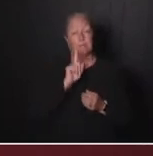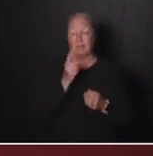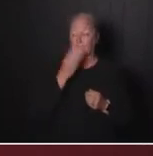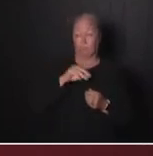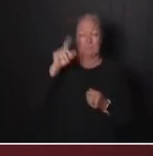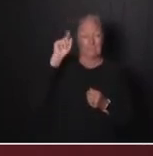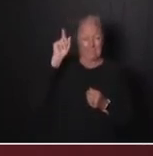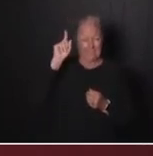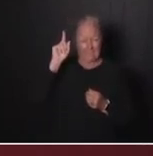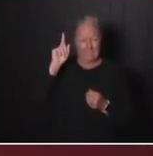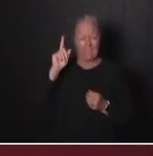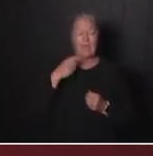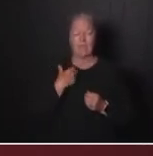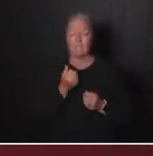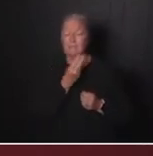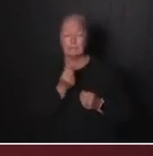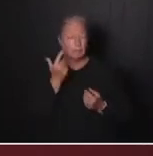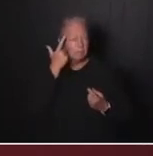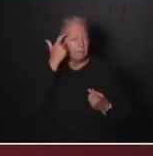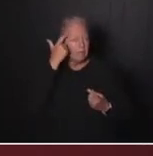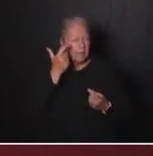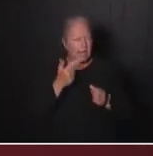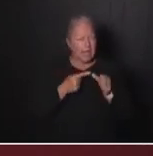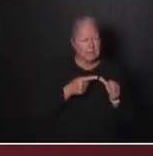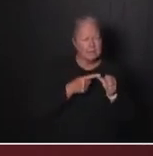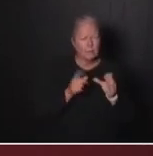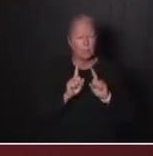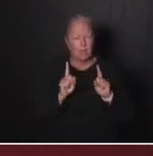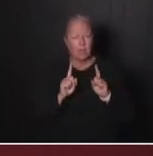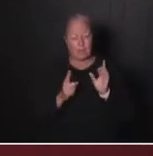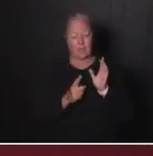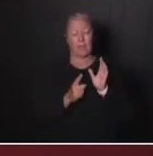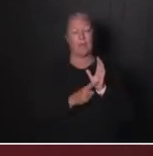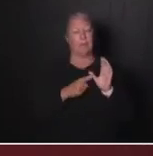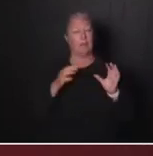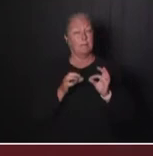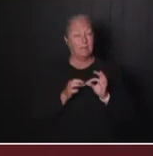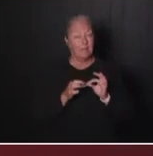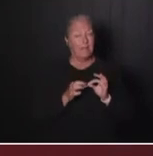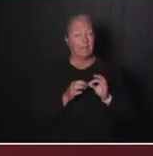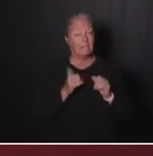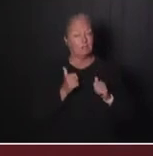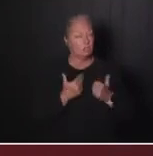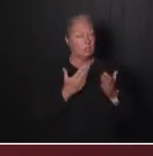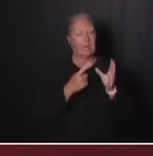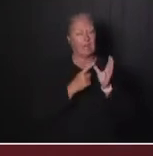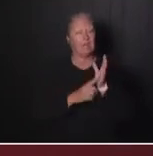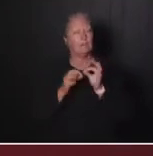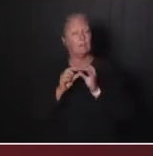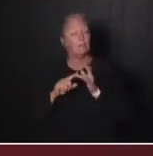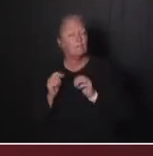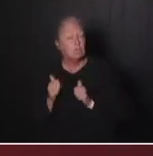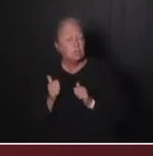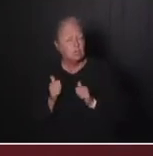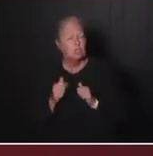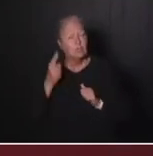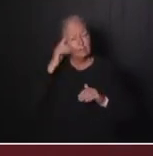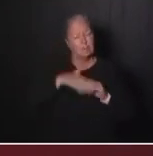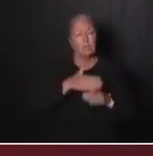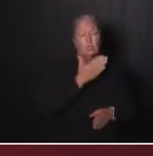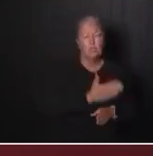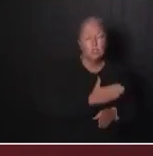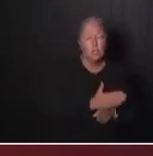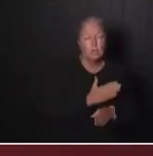answers about how we get out of this. You know, Labor put forward a vision today, Albo put forward a vision, which is about jobs, about